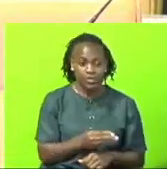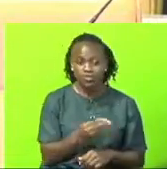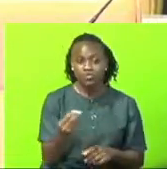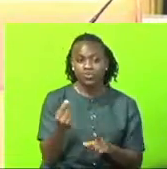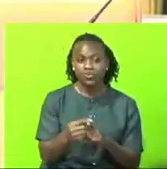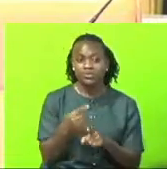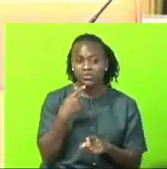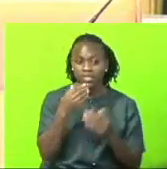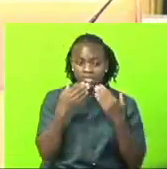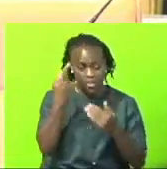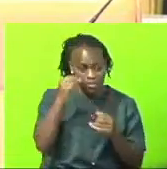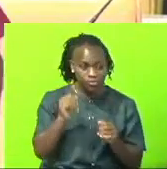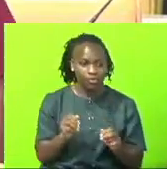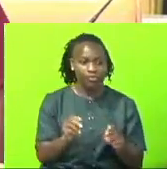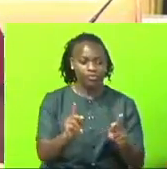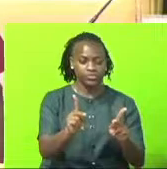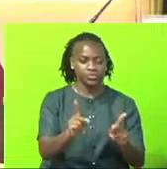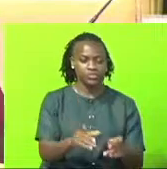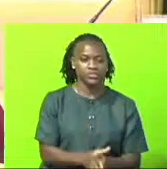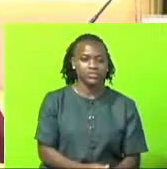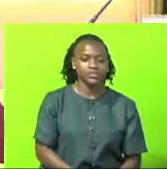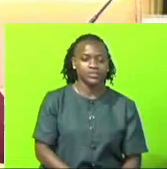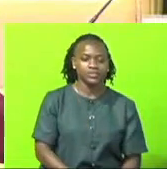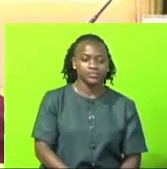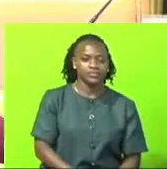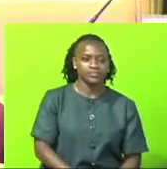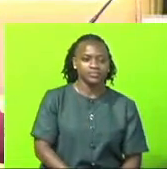thank you for the opportunity.